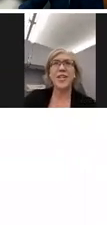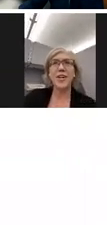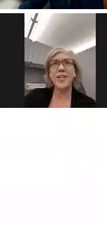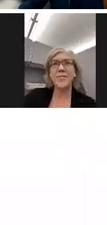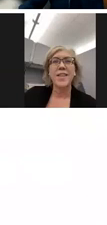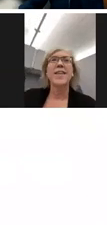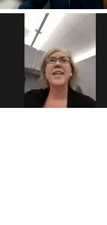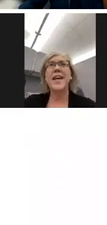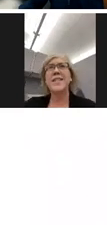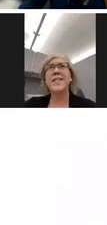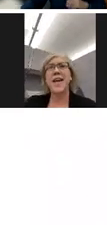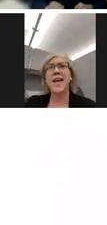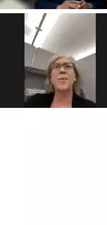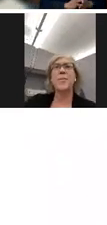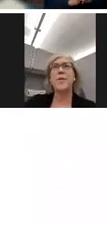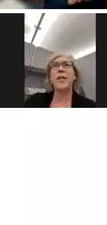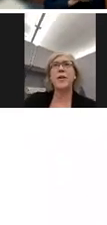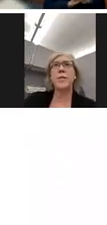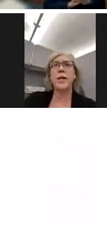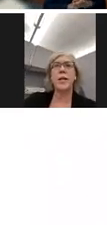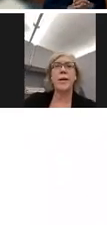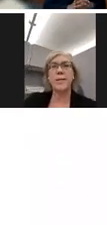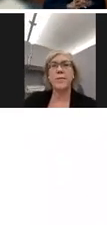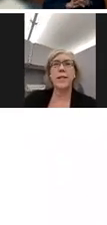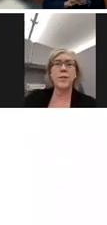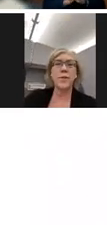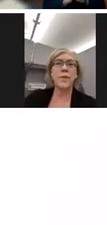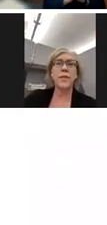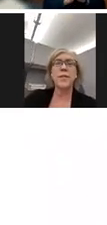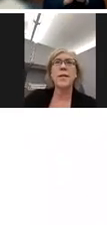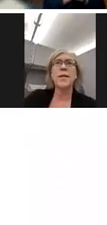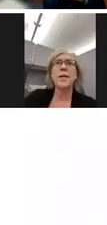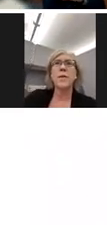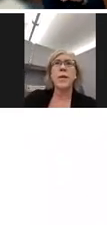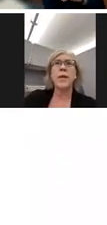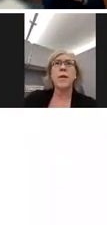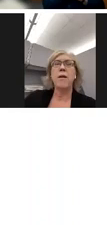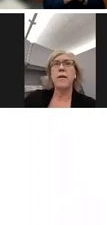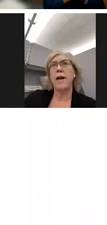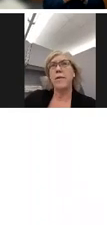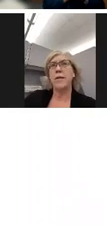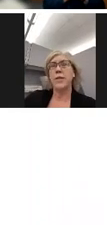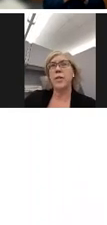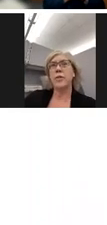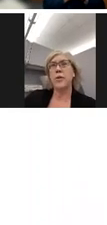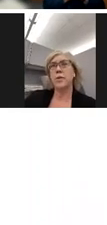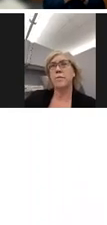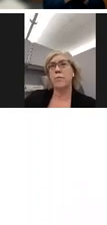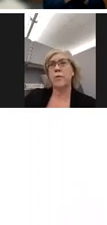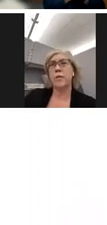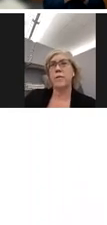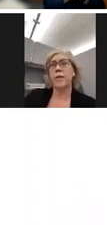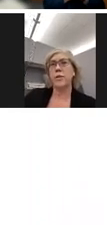Thank you, Terry. Yes, when Terry was talking about safety net services, we have, in addition to